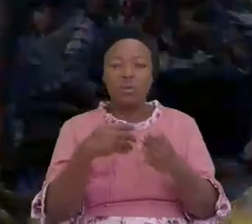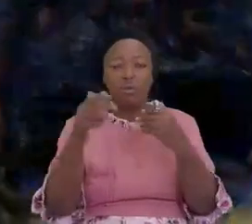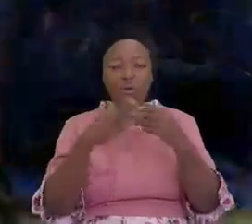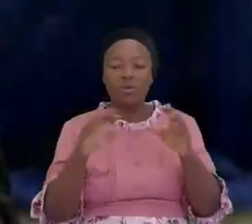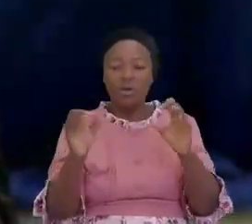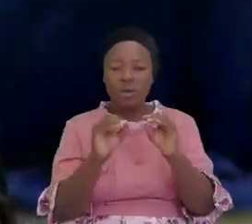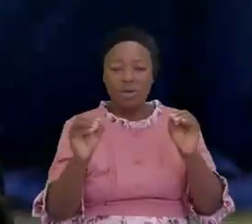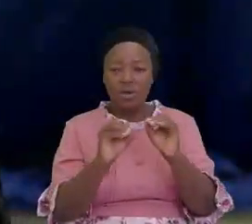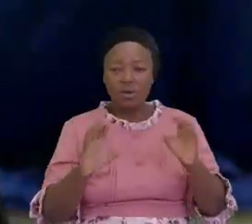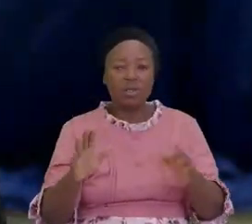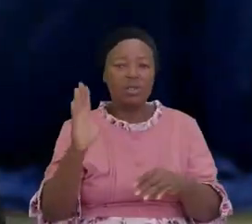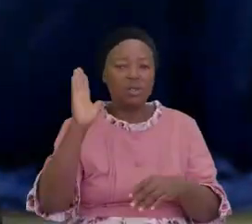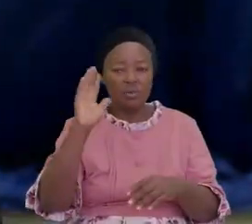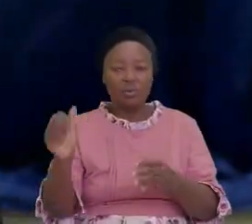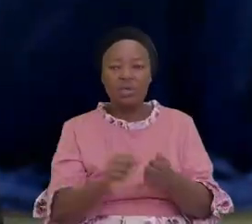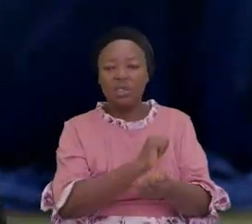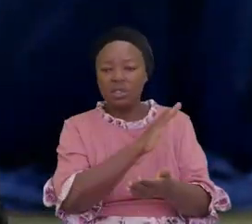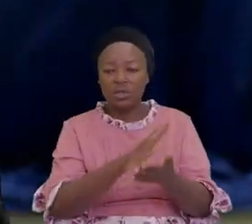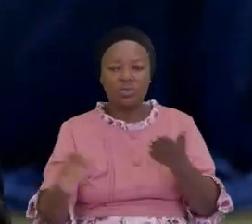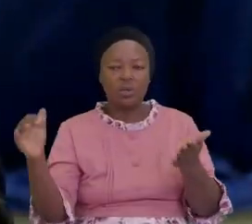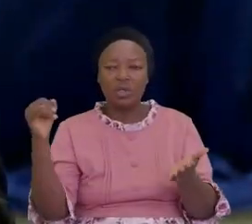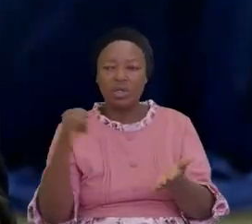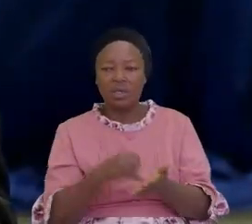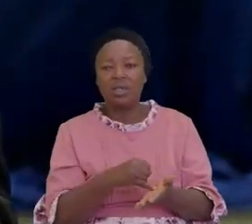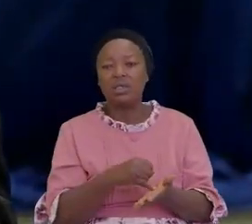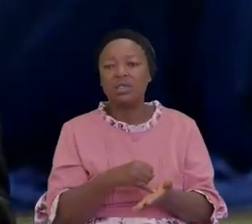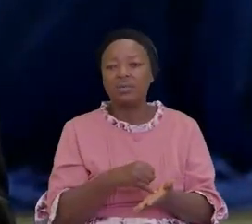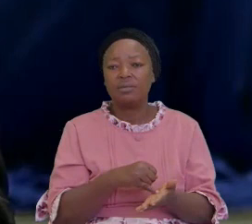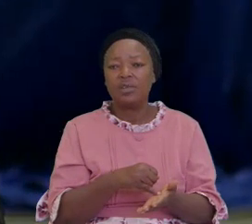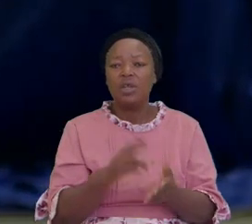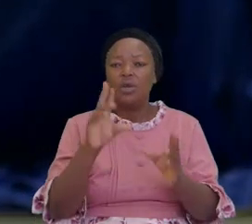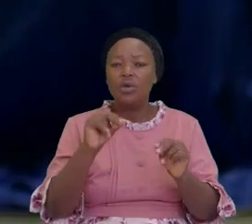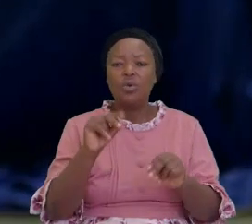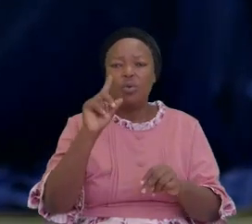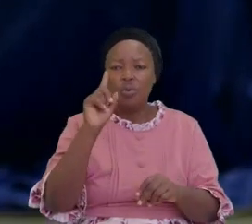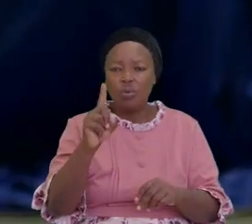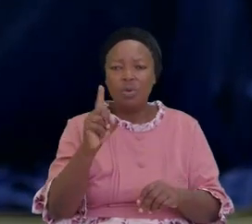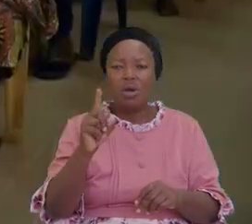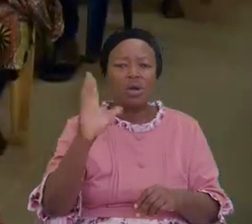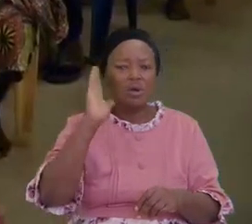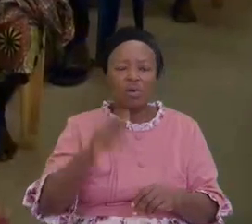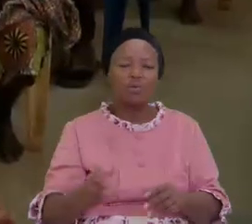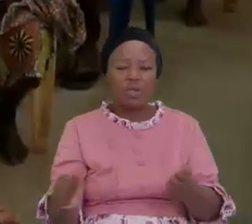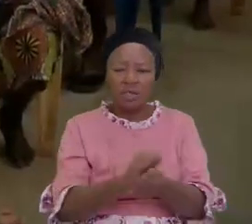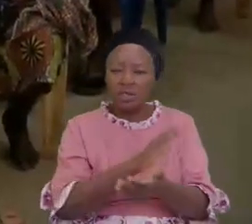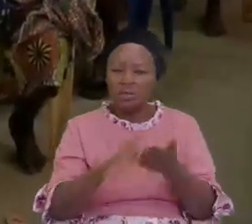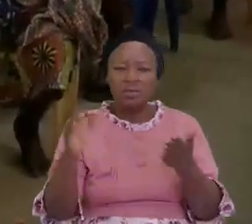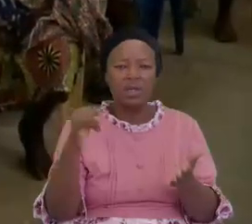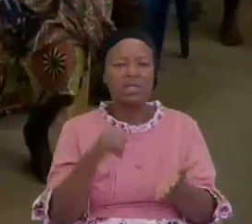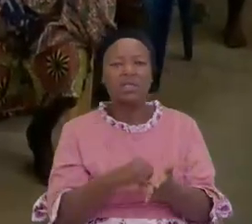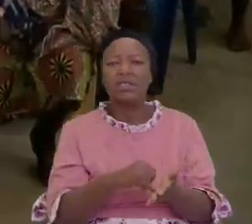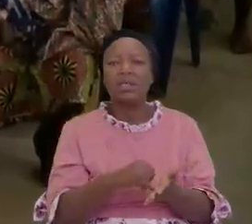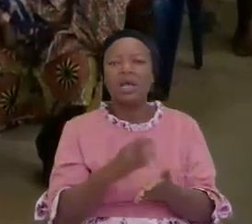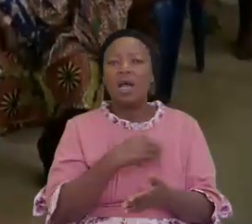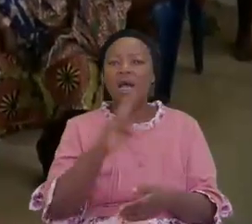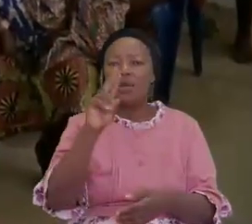nothing will pull it down. No one will pull it down. And nobody will be